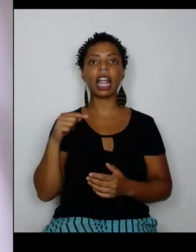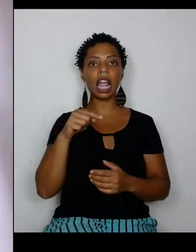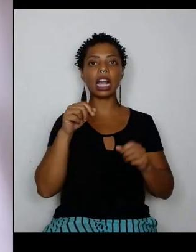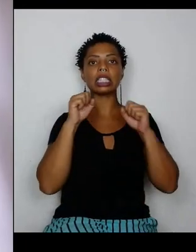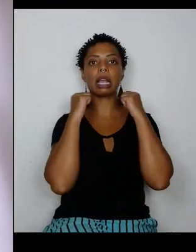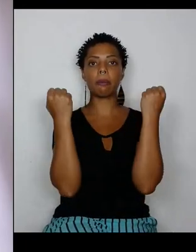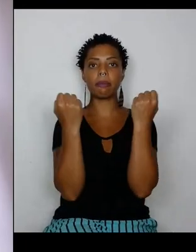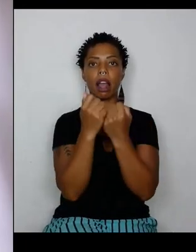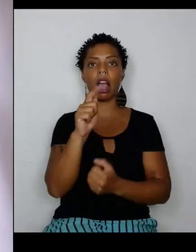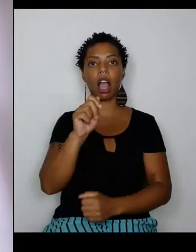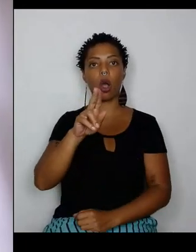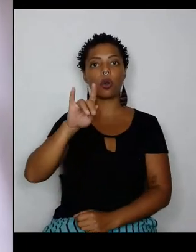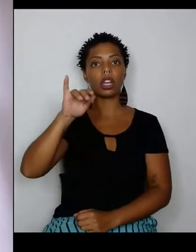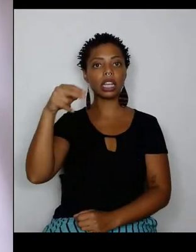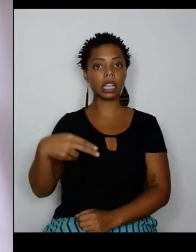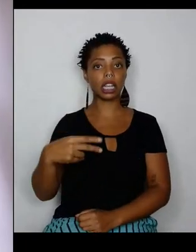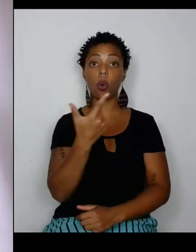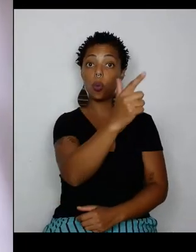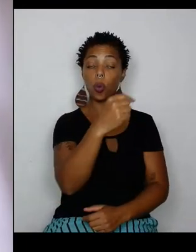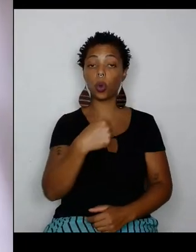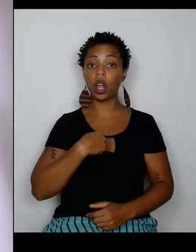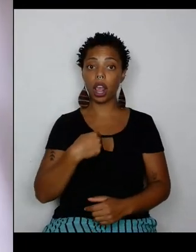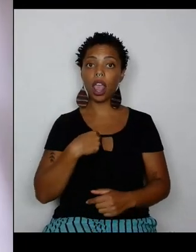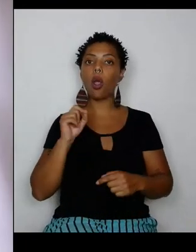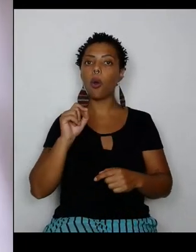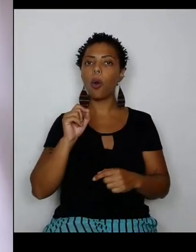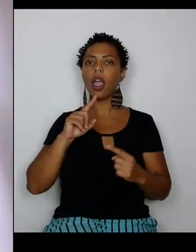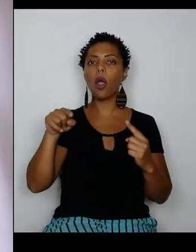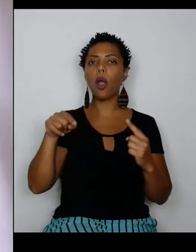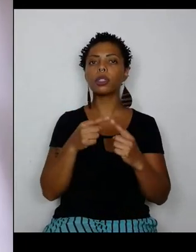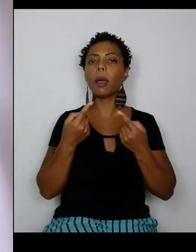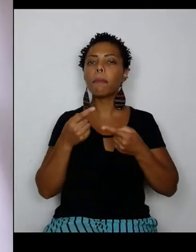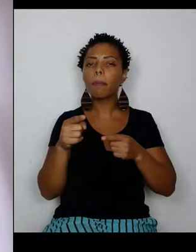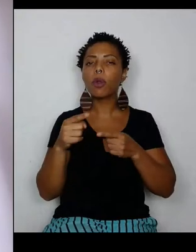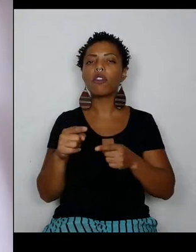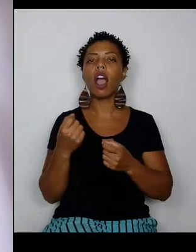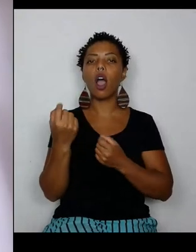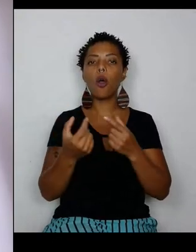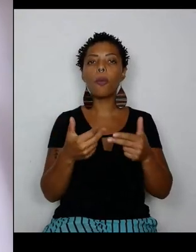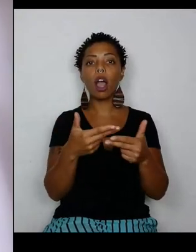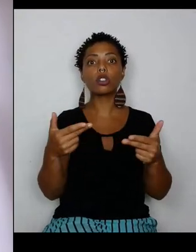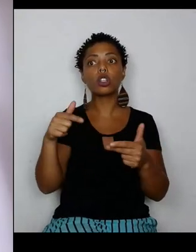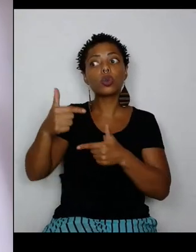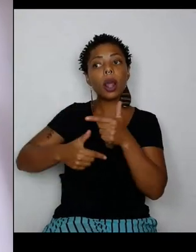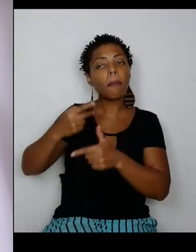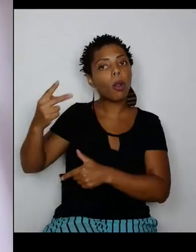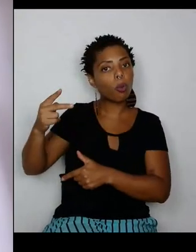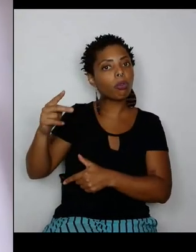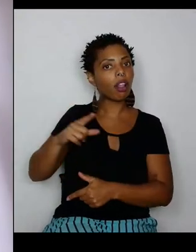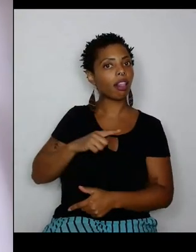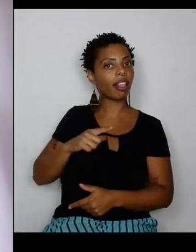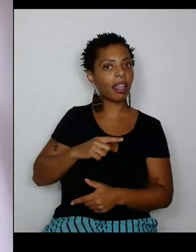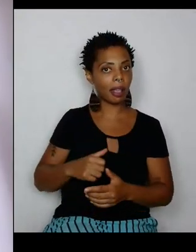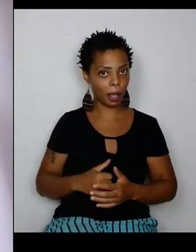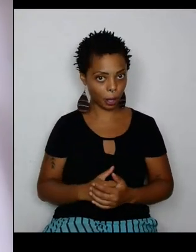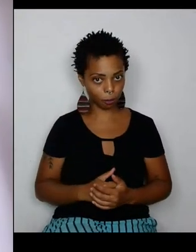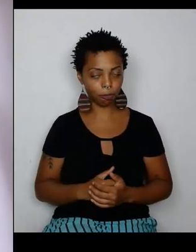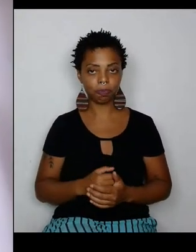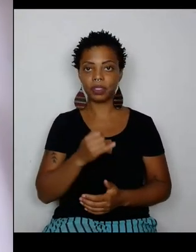the seminar the other ni was conceived based on some provocative